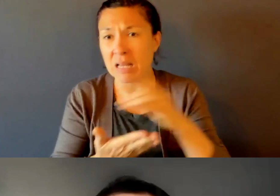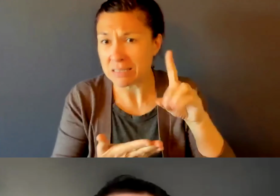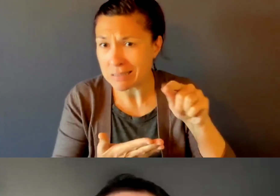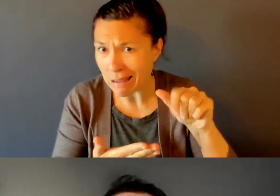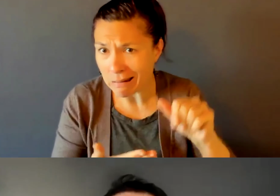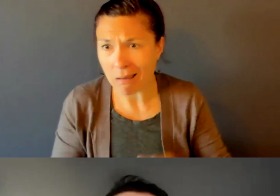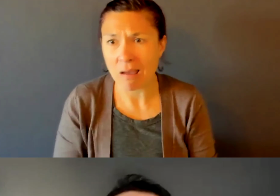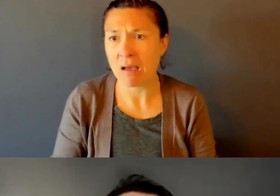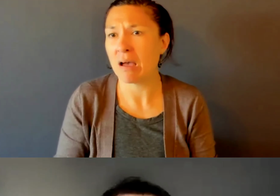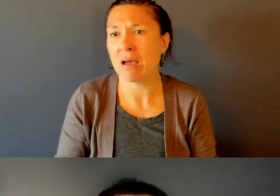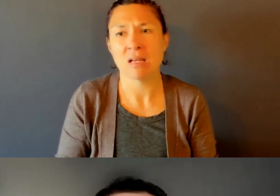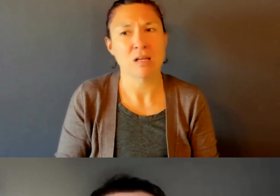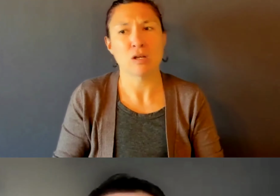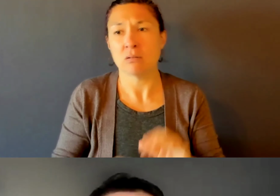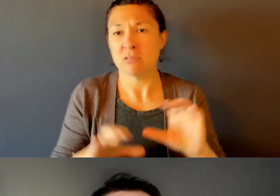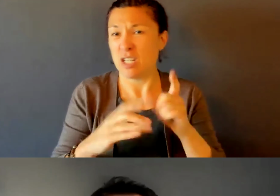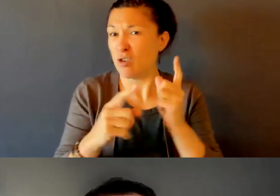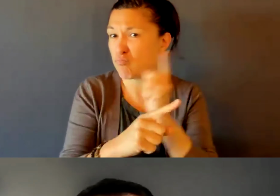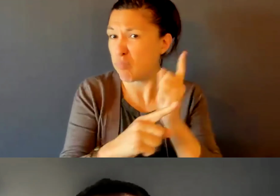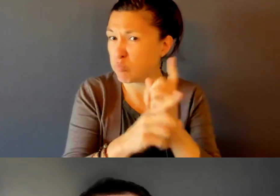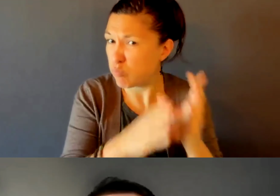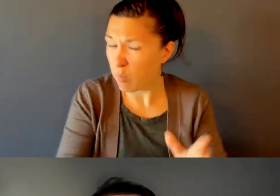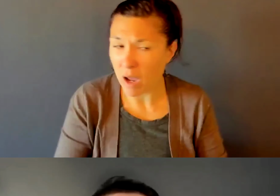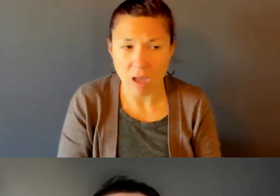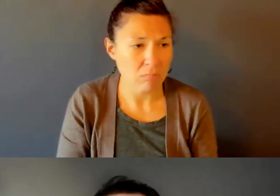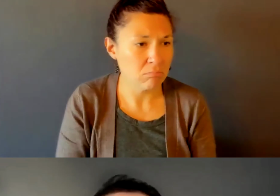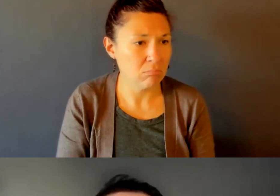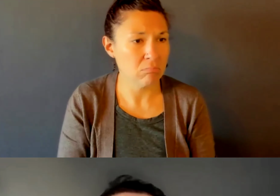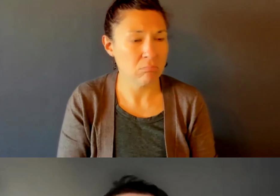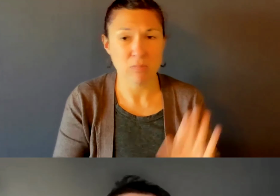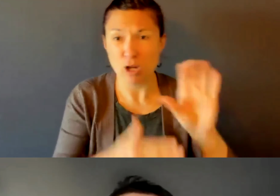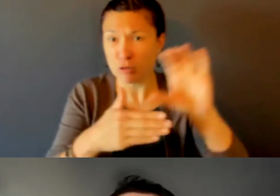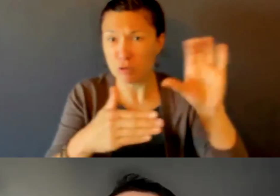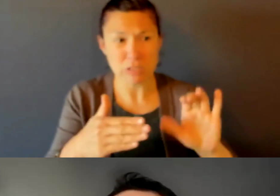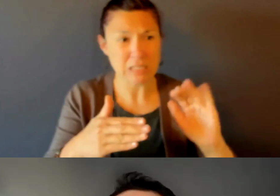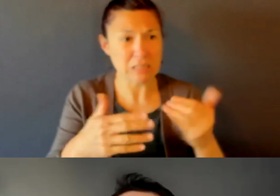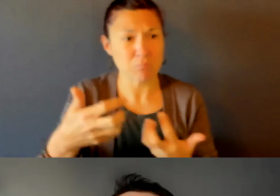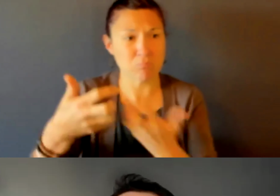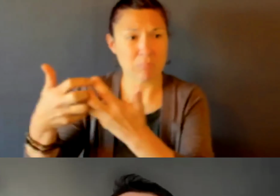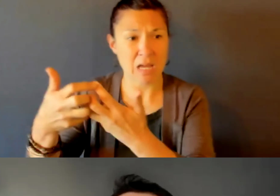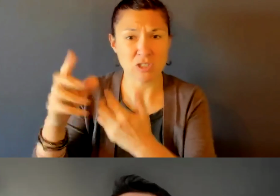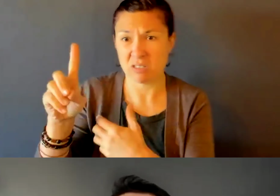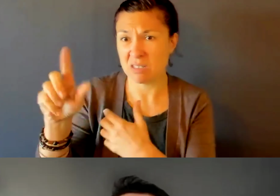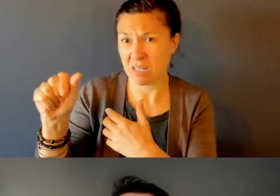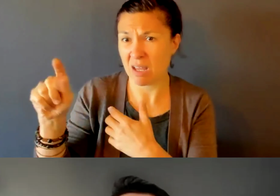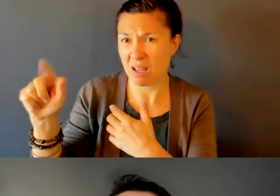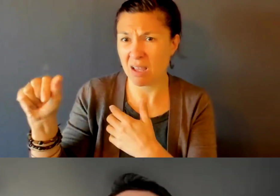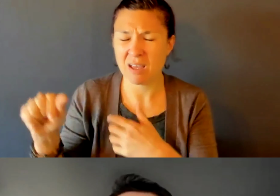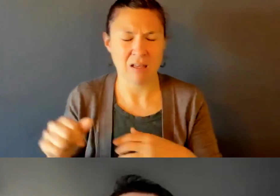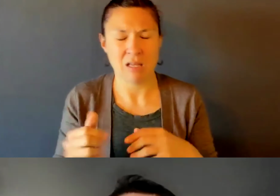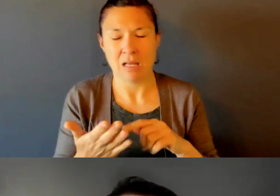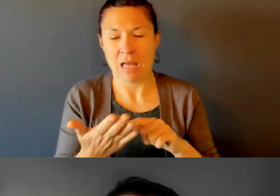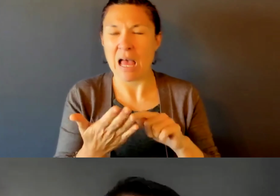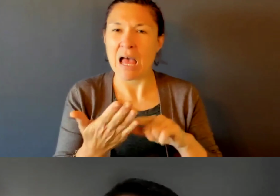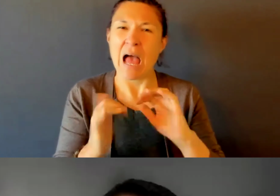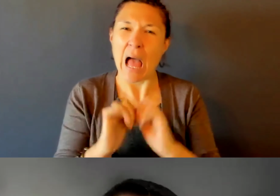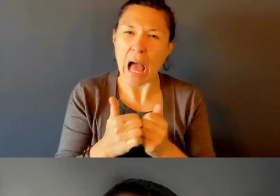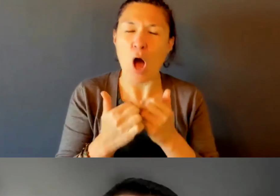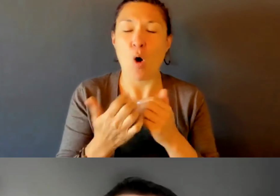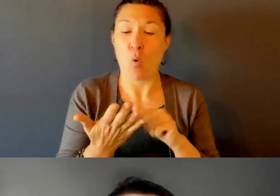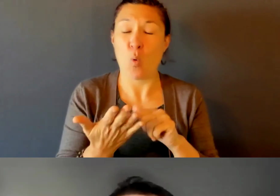in the right way, and their conclusion matches the data that they have, the formatting in that case would be far less important for